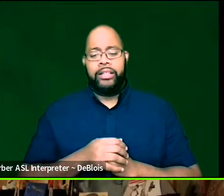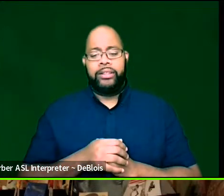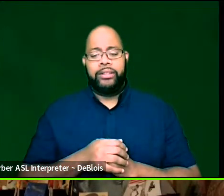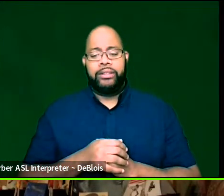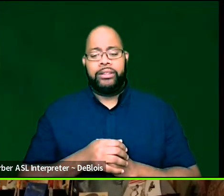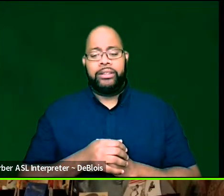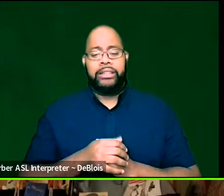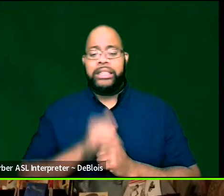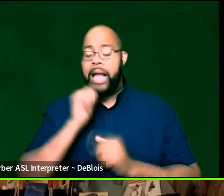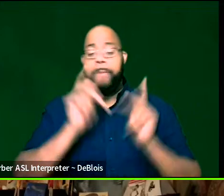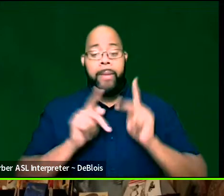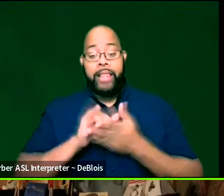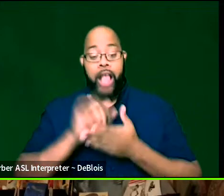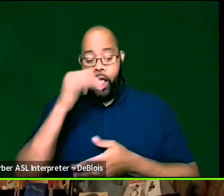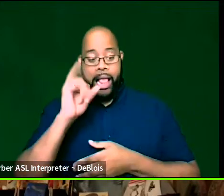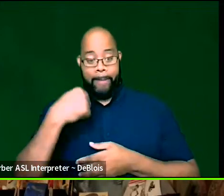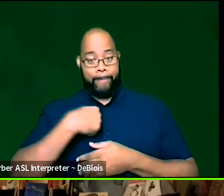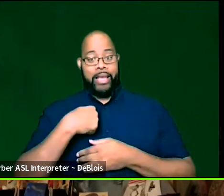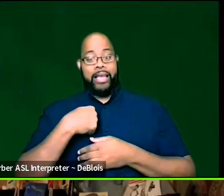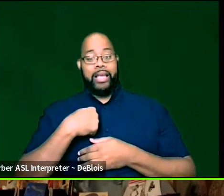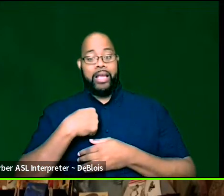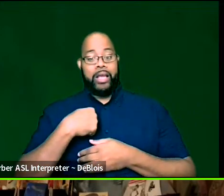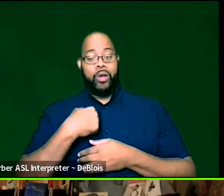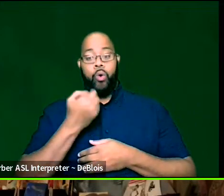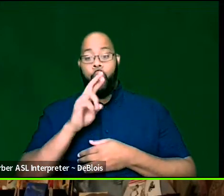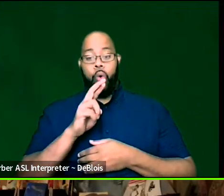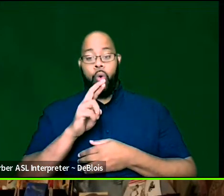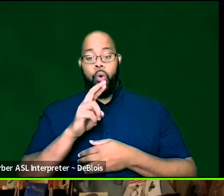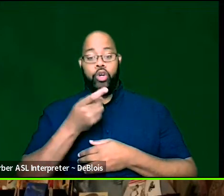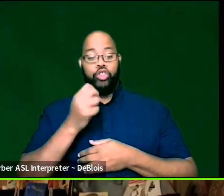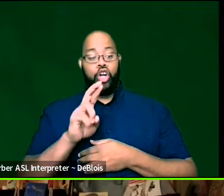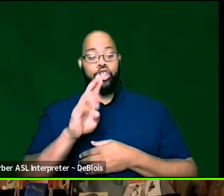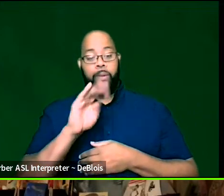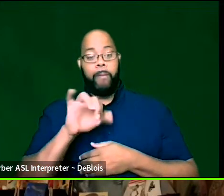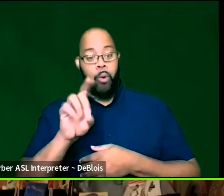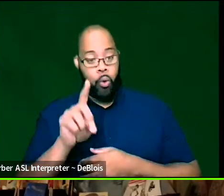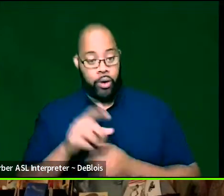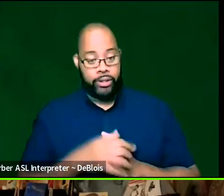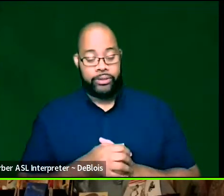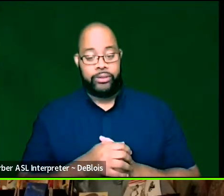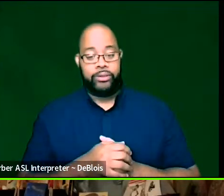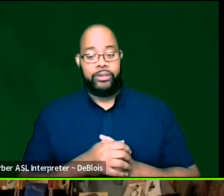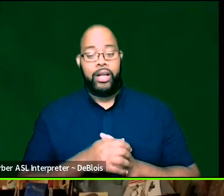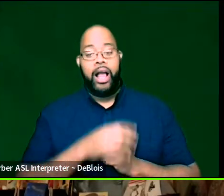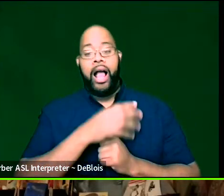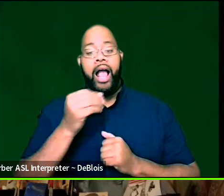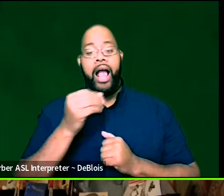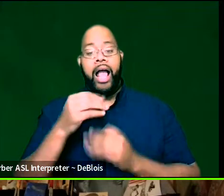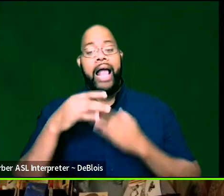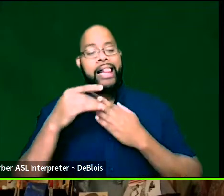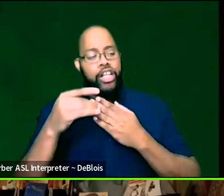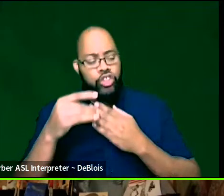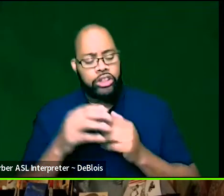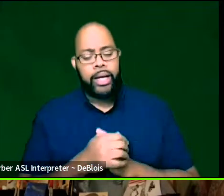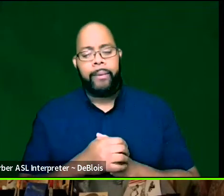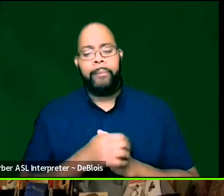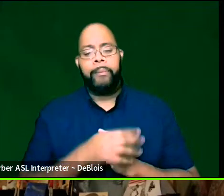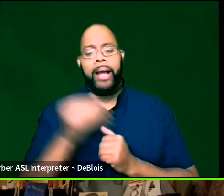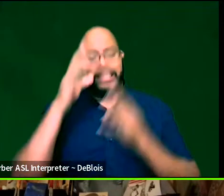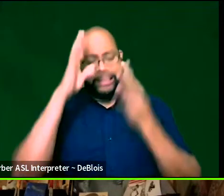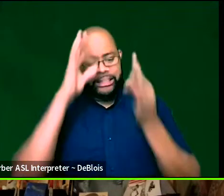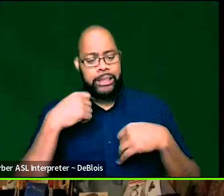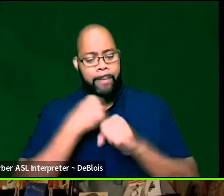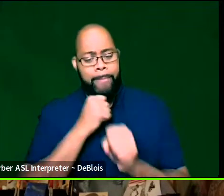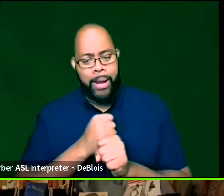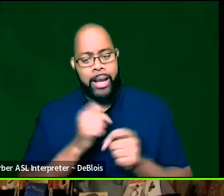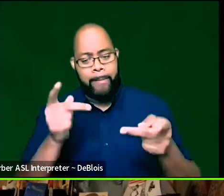it's not people that look like myself or Dr. Boyd in leadership and